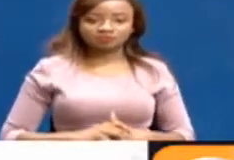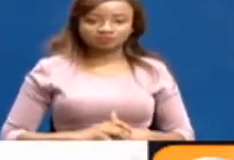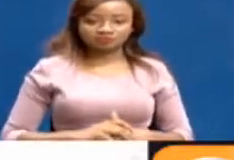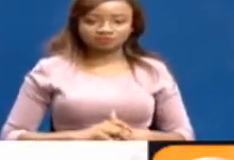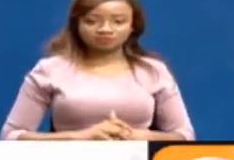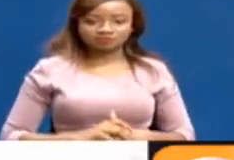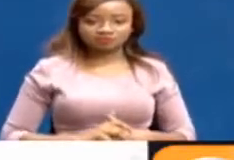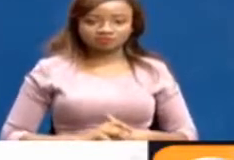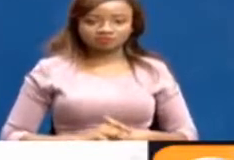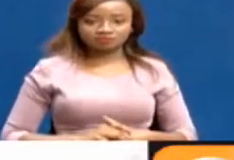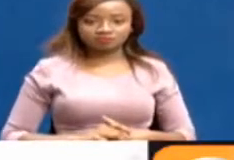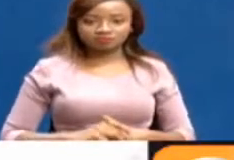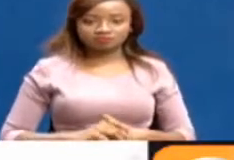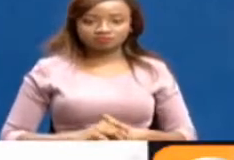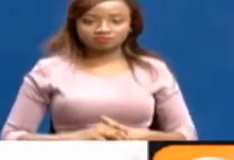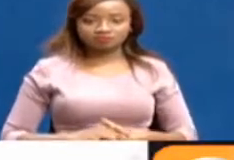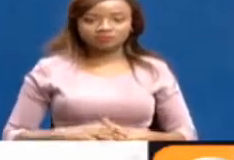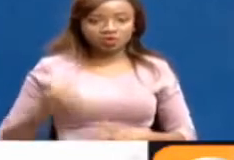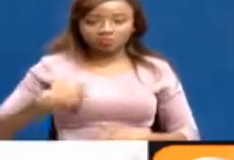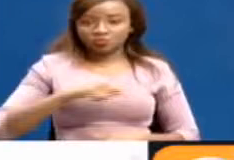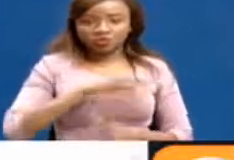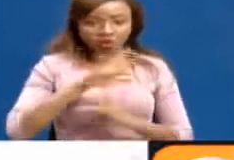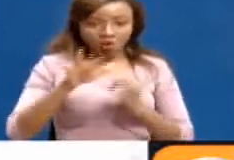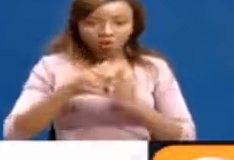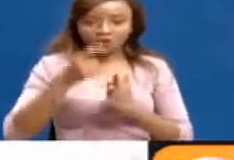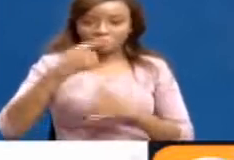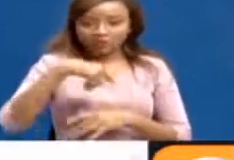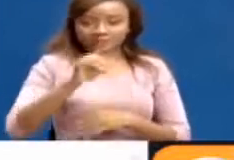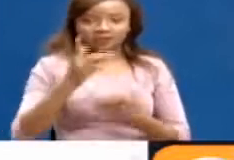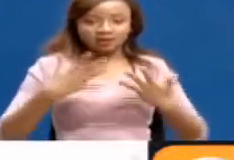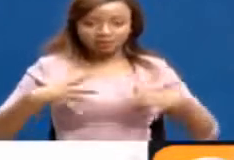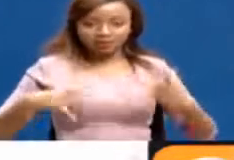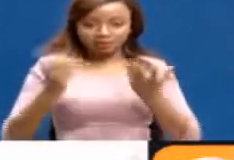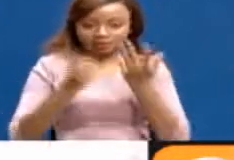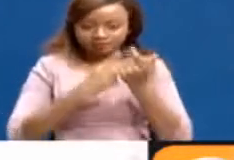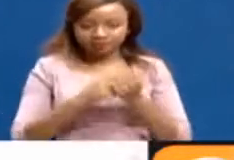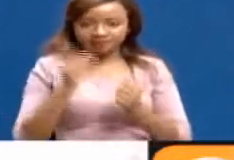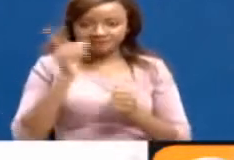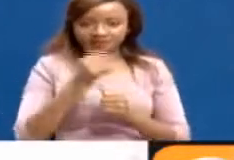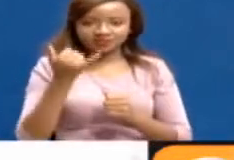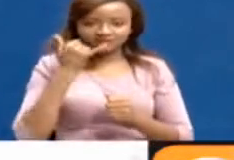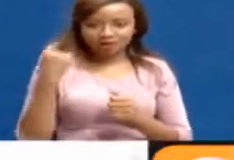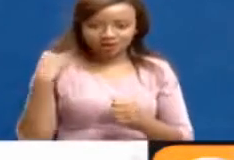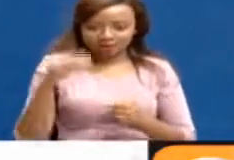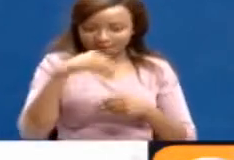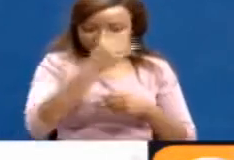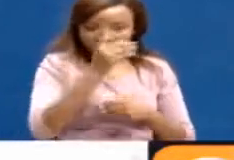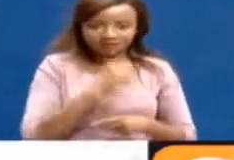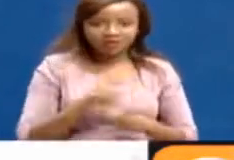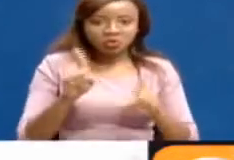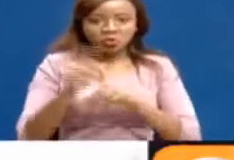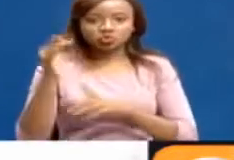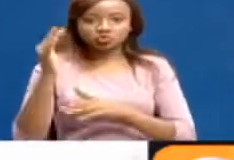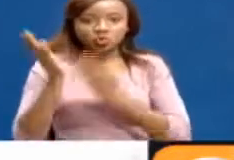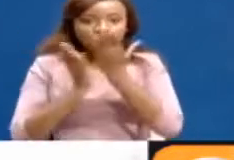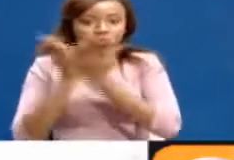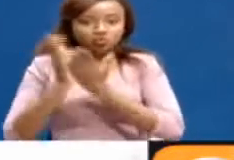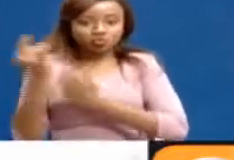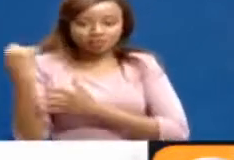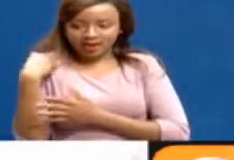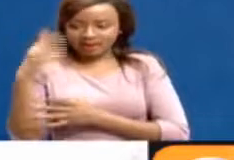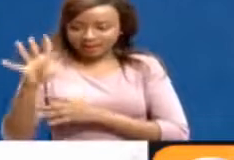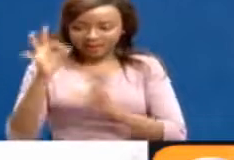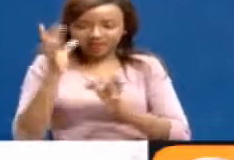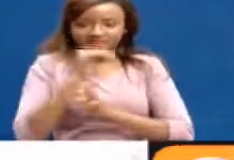domain, we all went and took Huduma number. We did the census. We gave our phone numbers. We have a structure